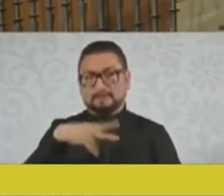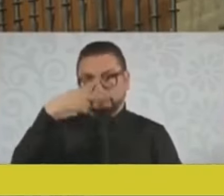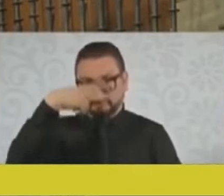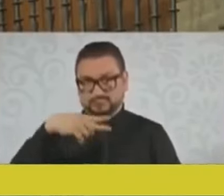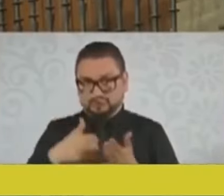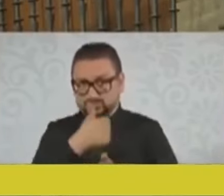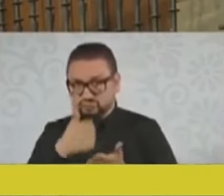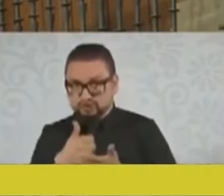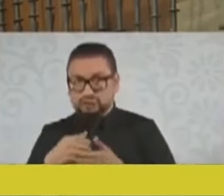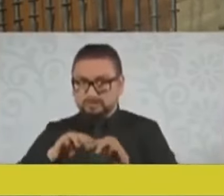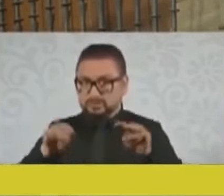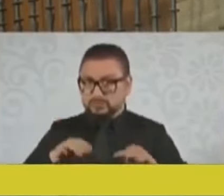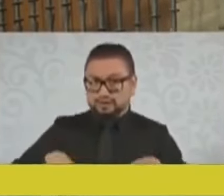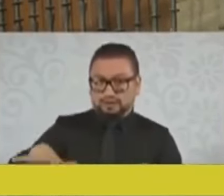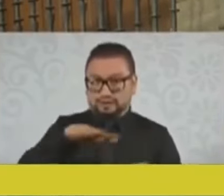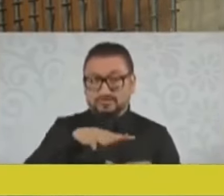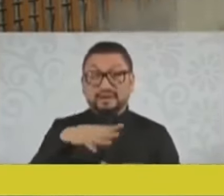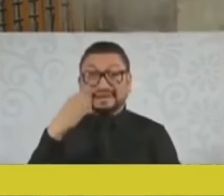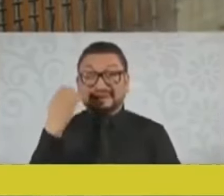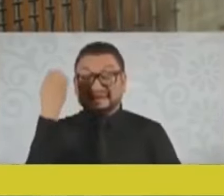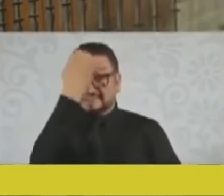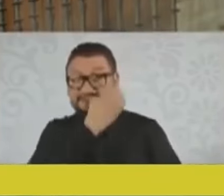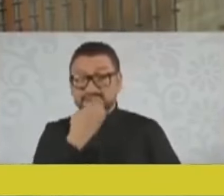in the metropolitan area of Mexico,